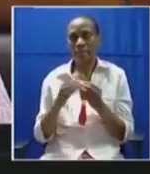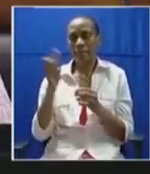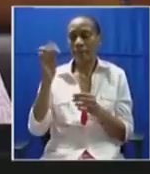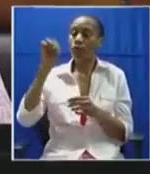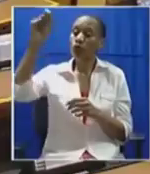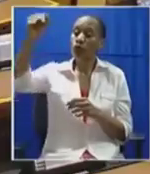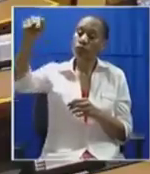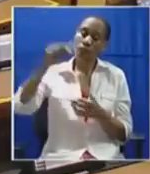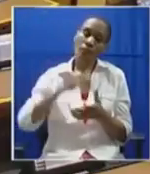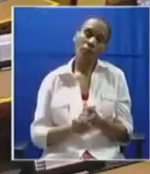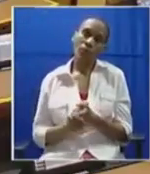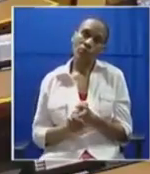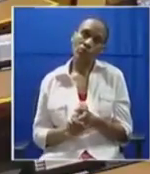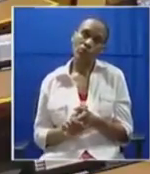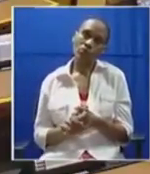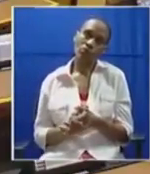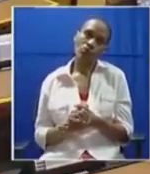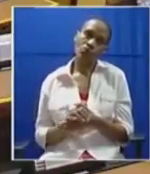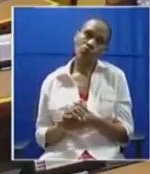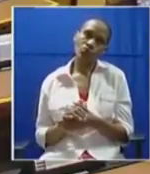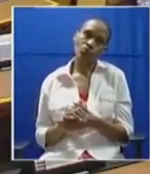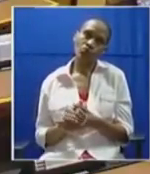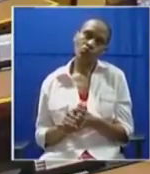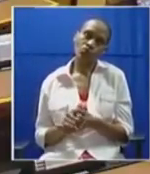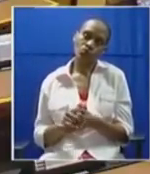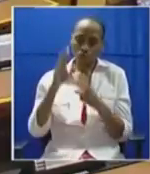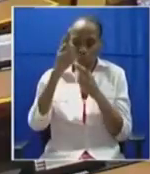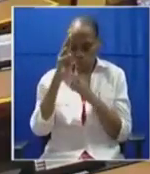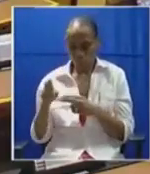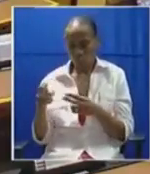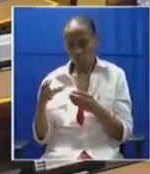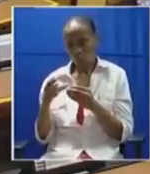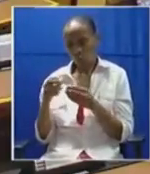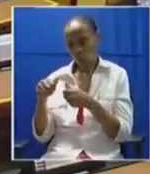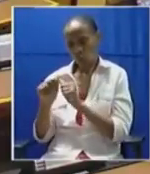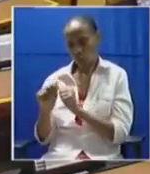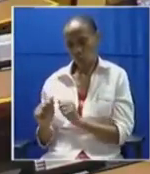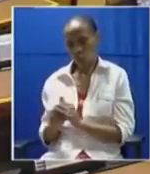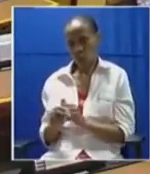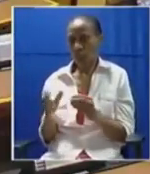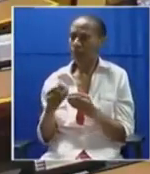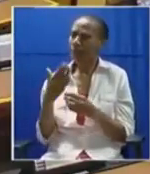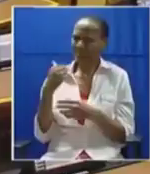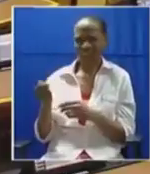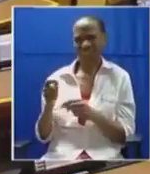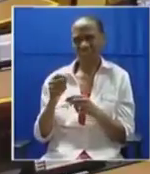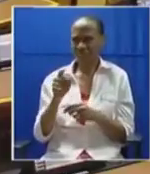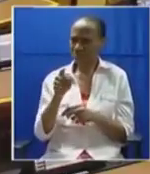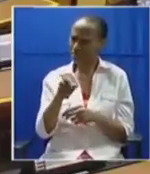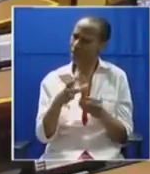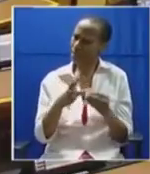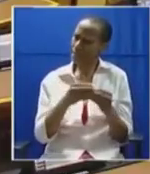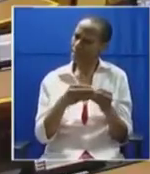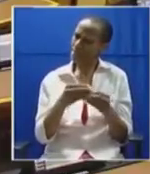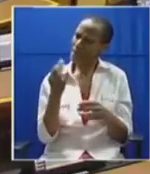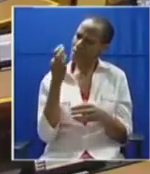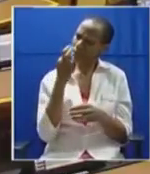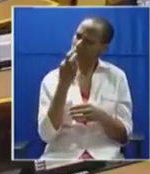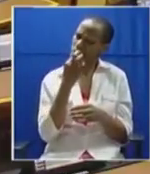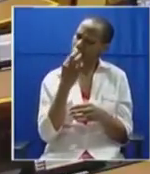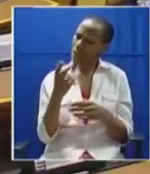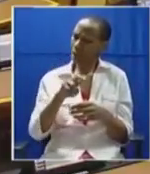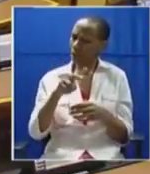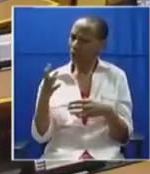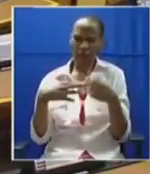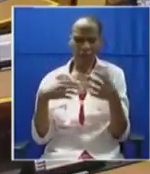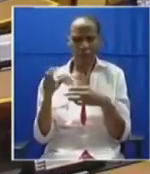Mguni, what point are you rising on? Honorable House Chair, please call the member to order. She may not refer to any member